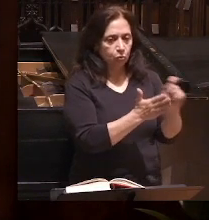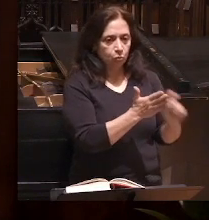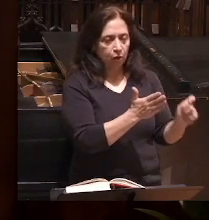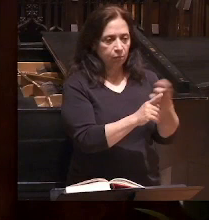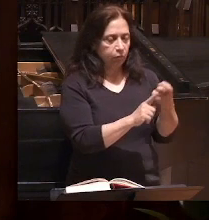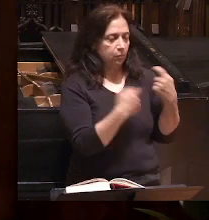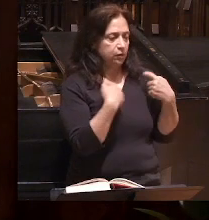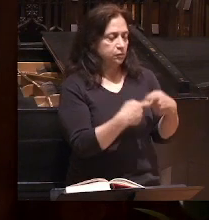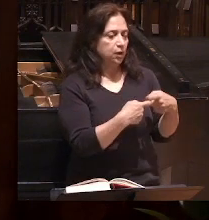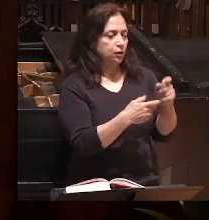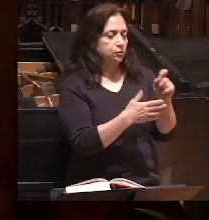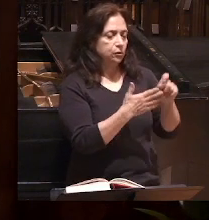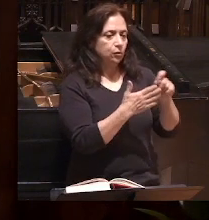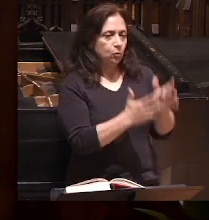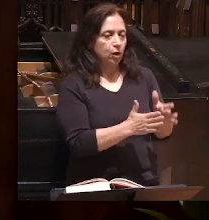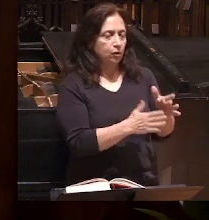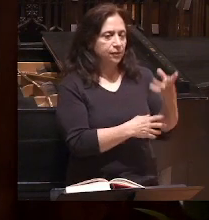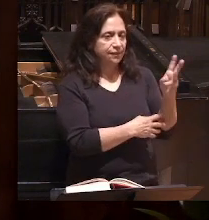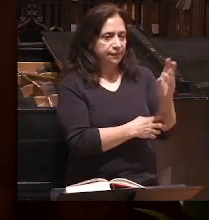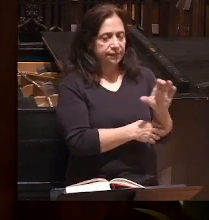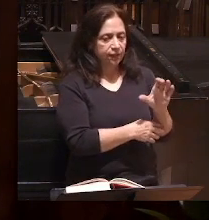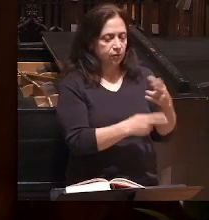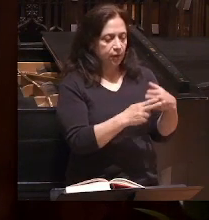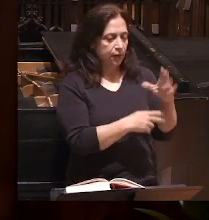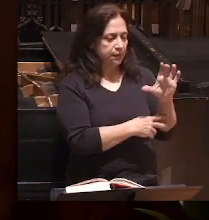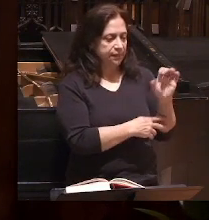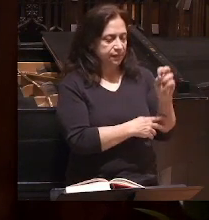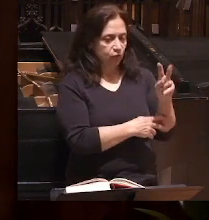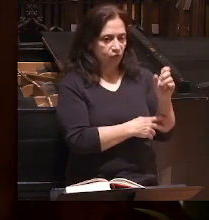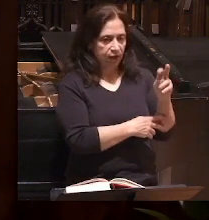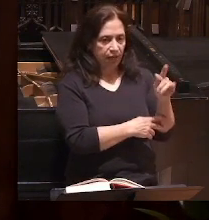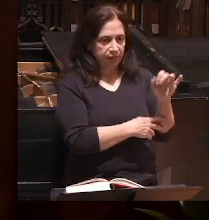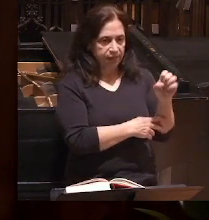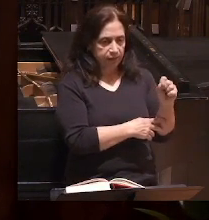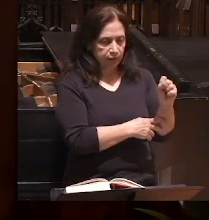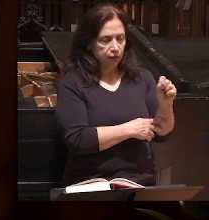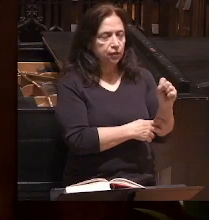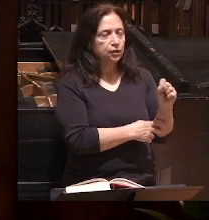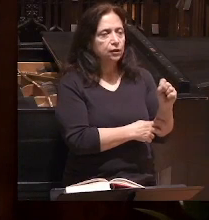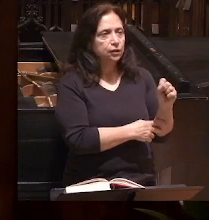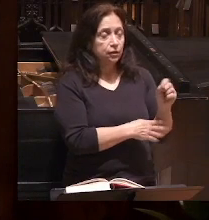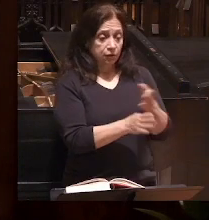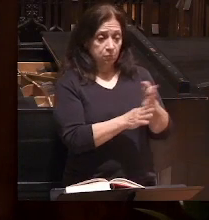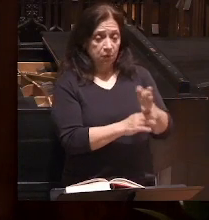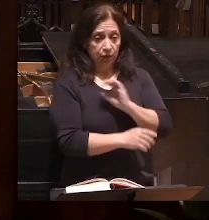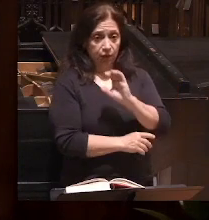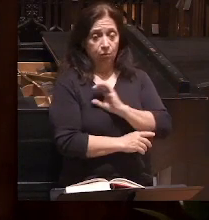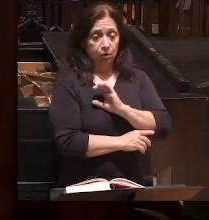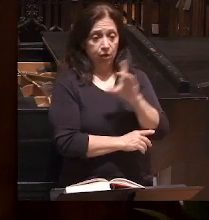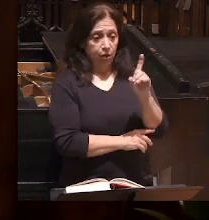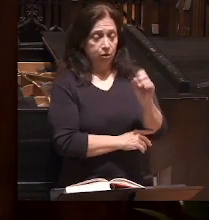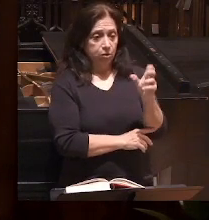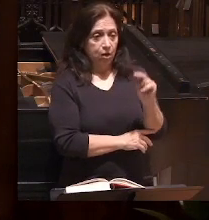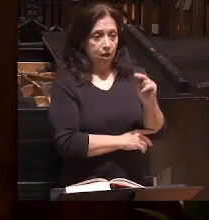Spanish author Cervantes in the 16th century. The main character, Don